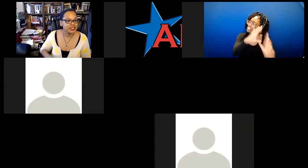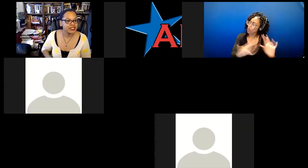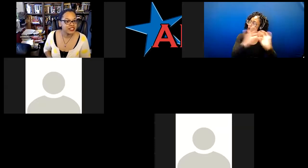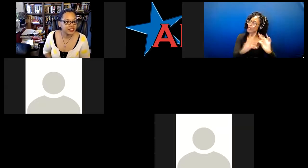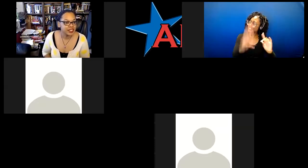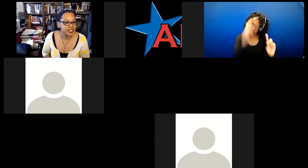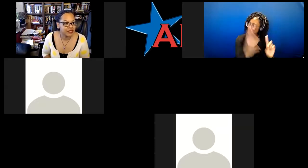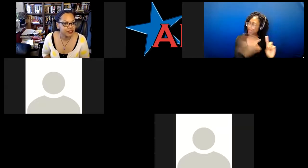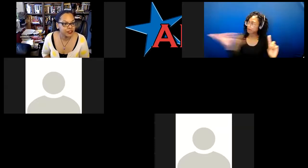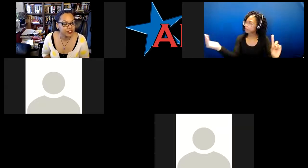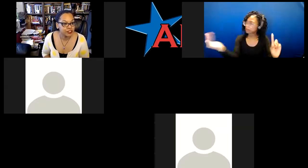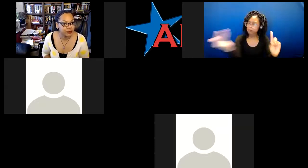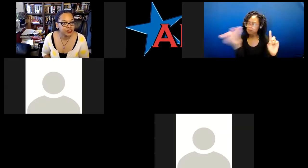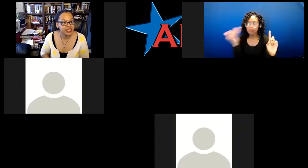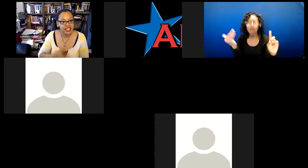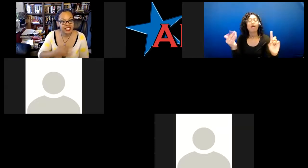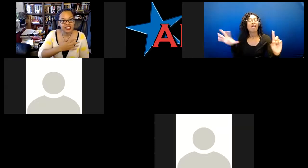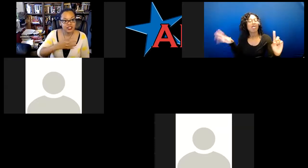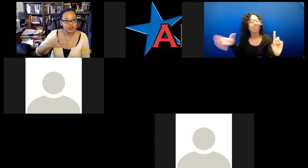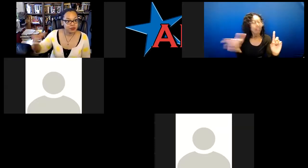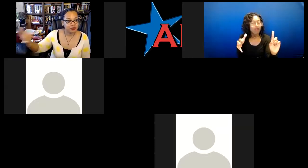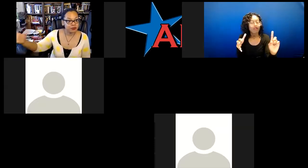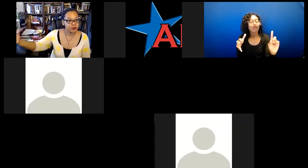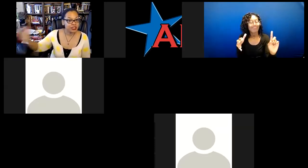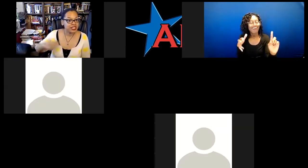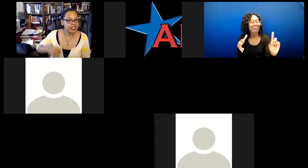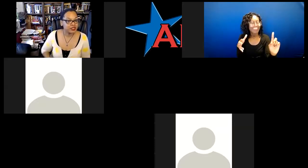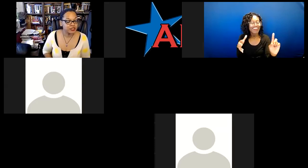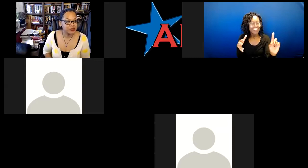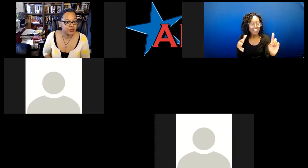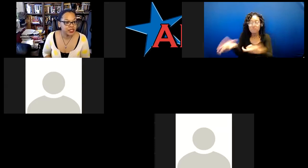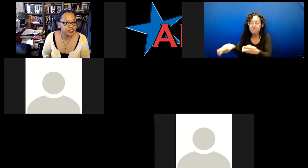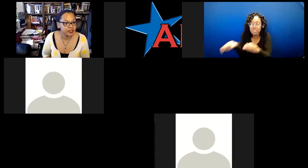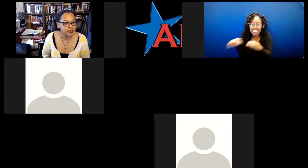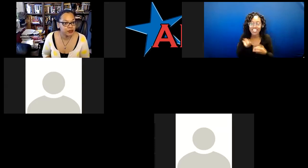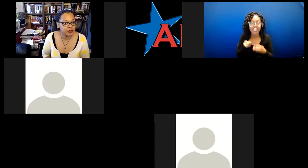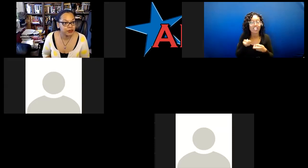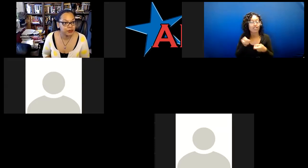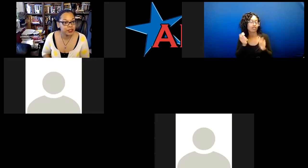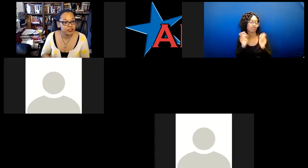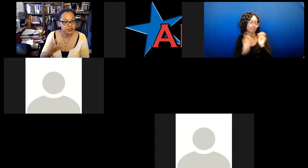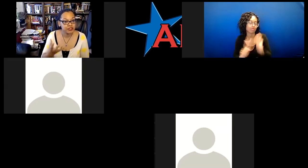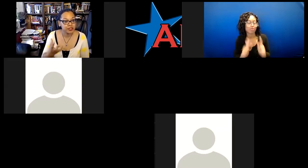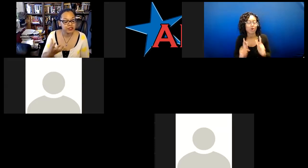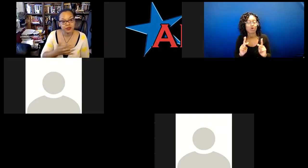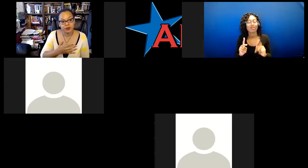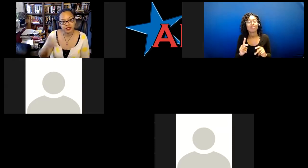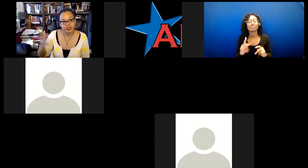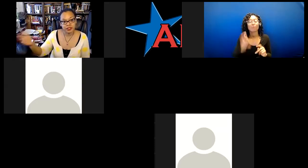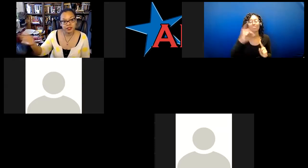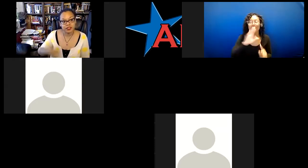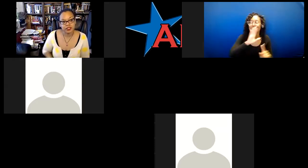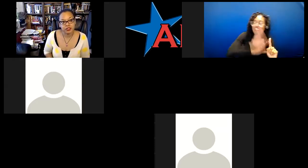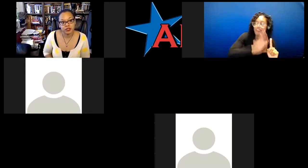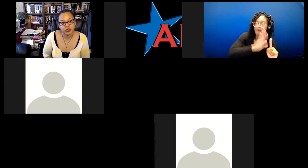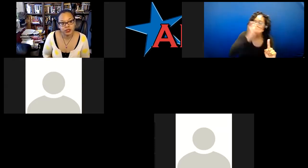and centering of this person, and sort of bringing in those through lines of what this person is going through with the systemic